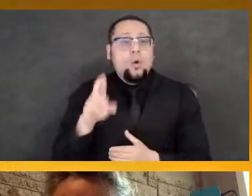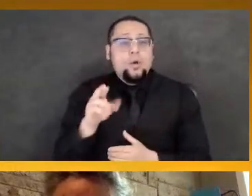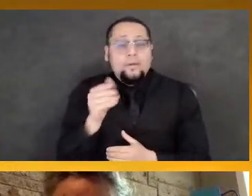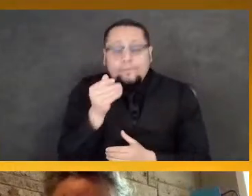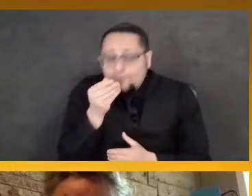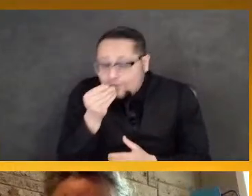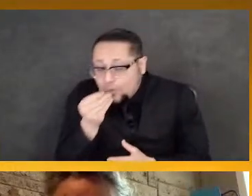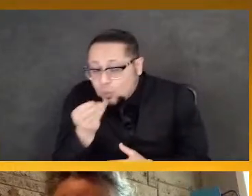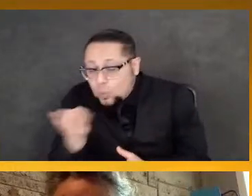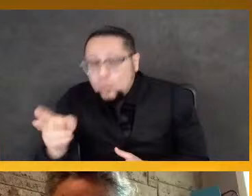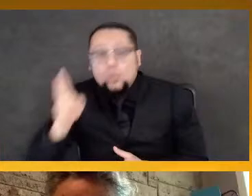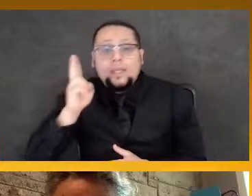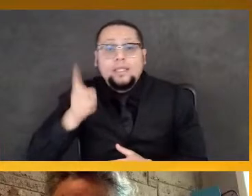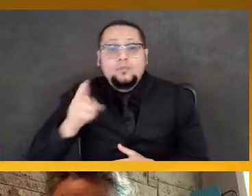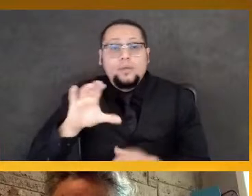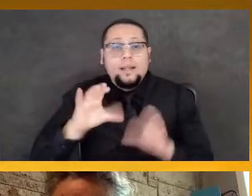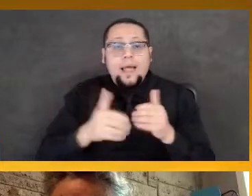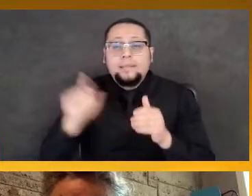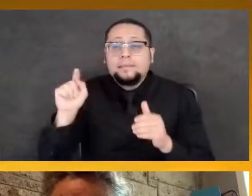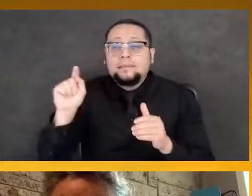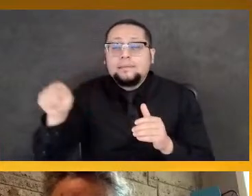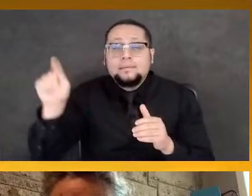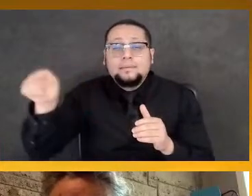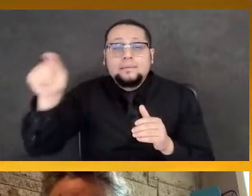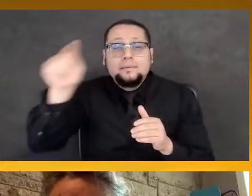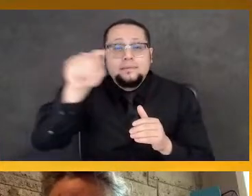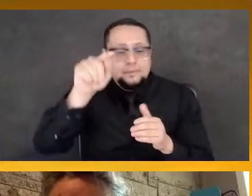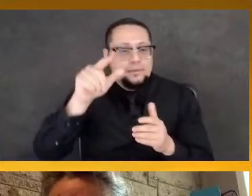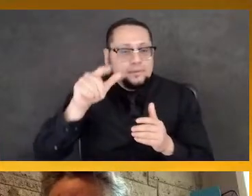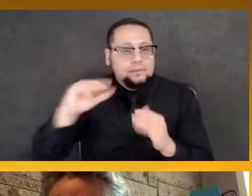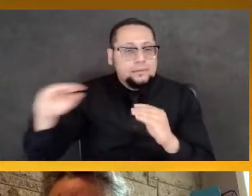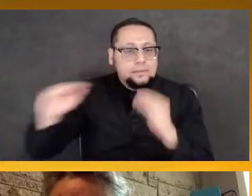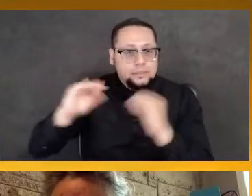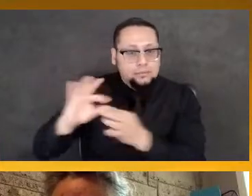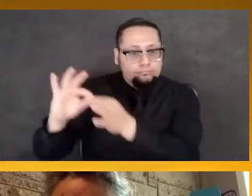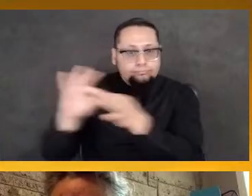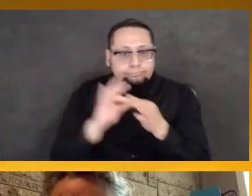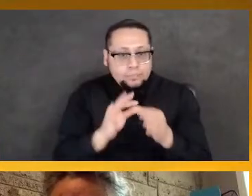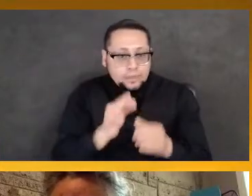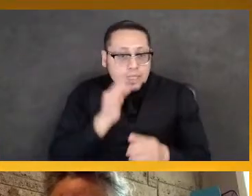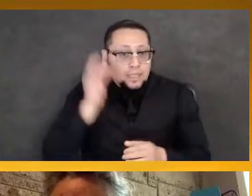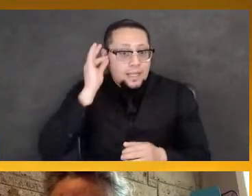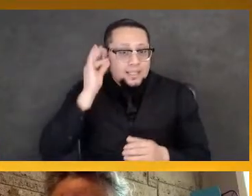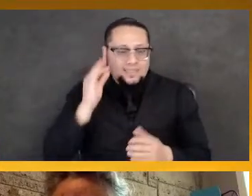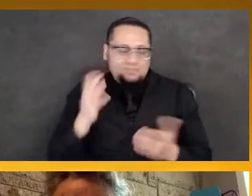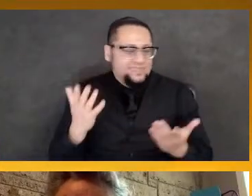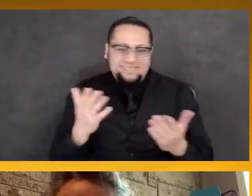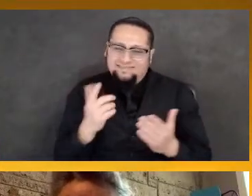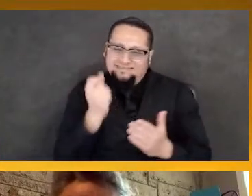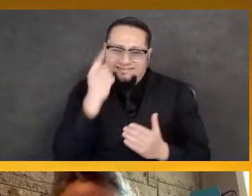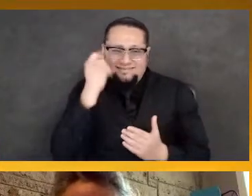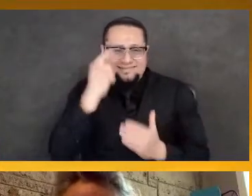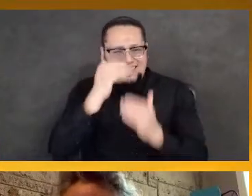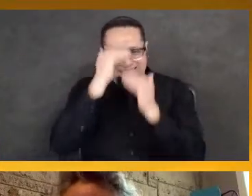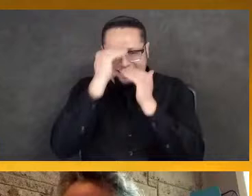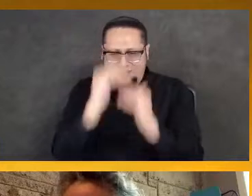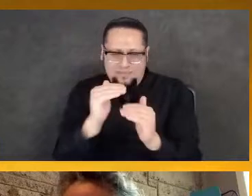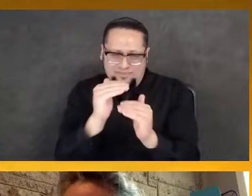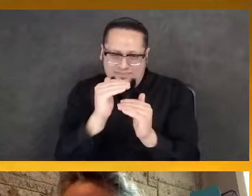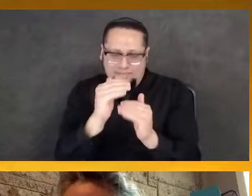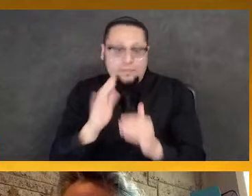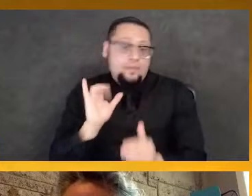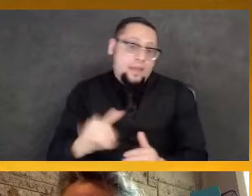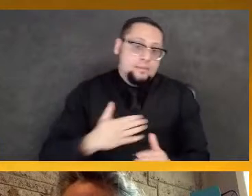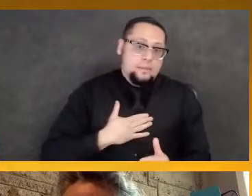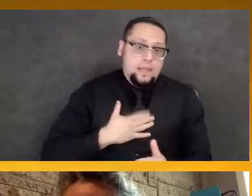classes, but it's very limited in those areas, at least from my experience.